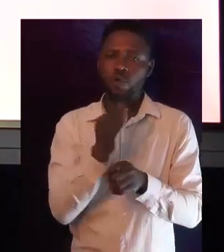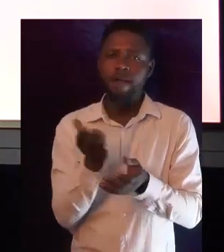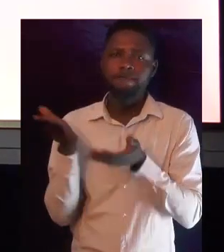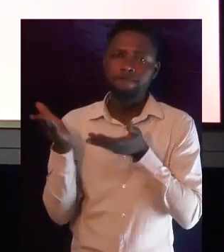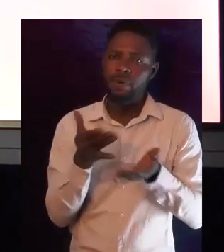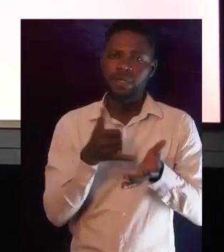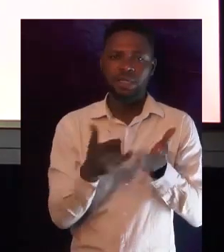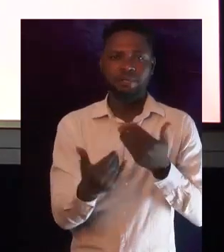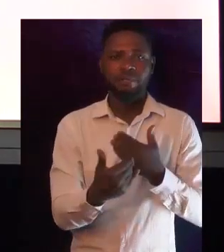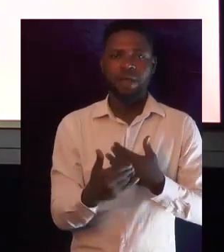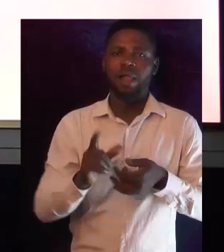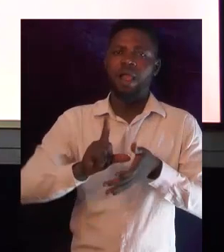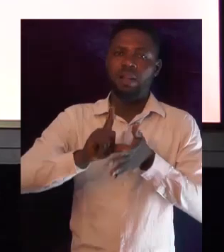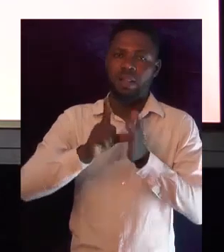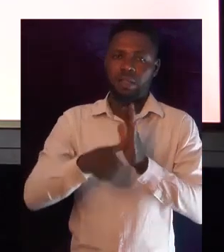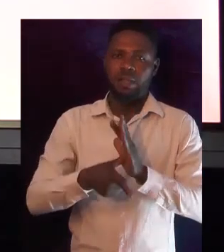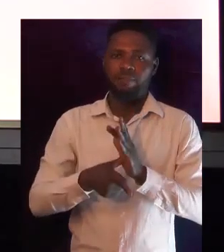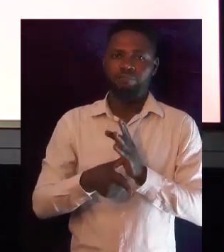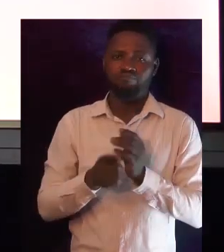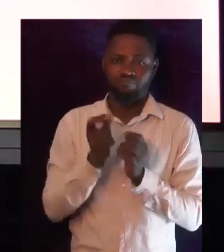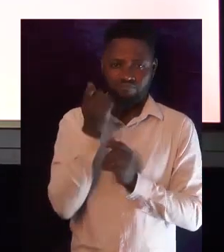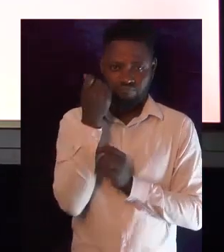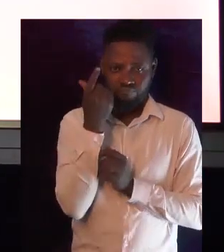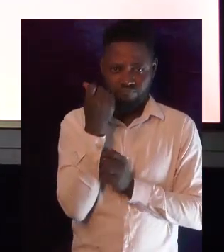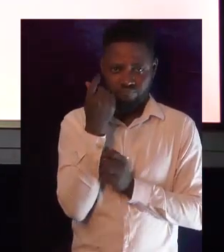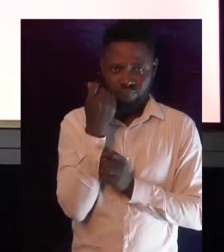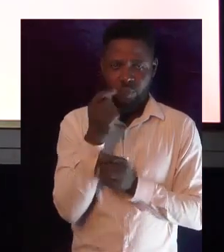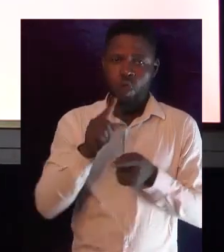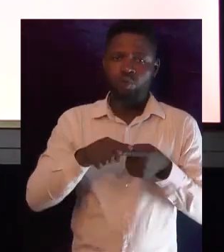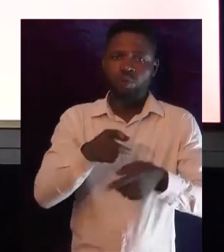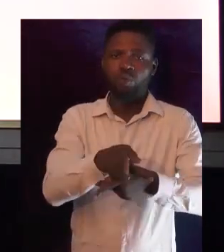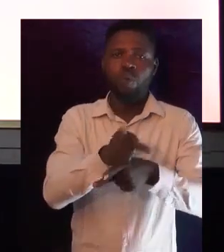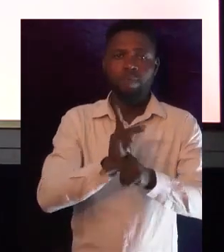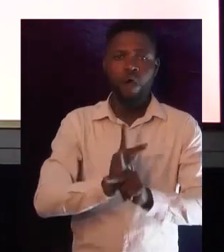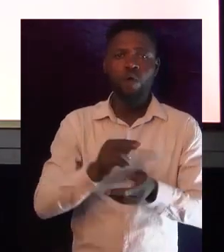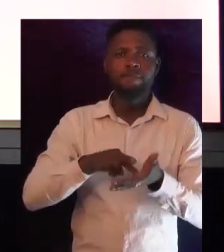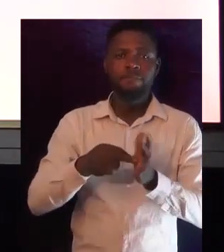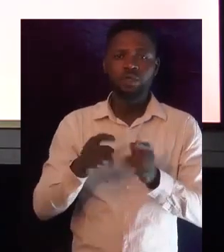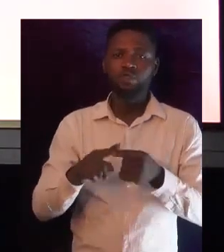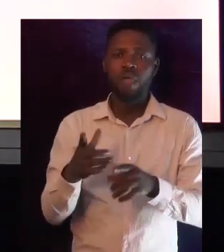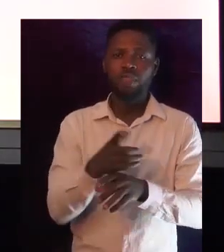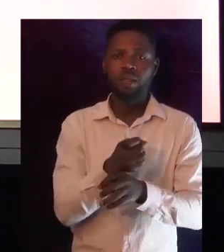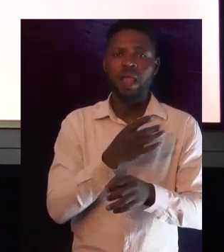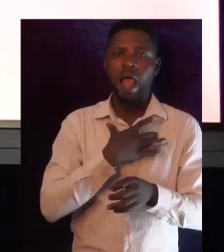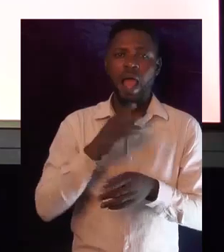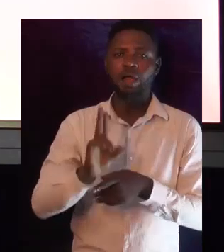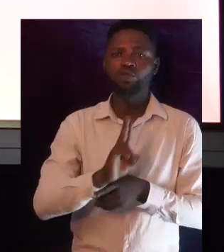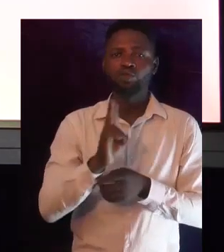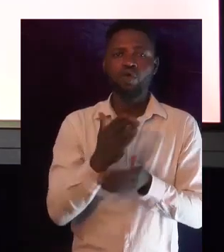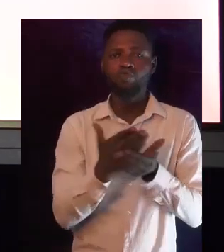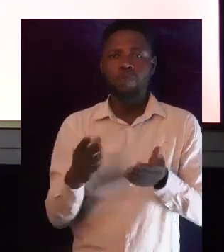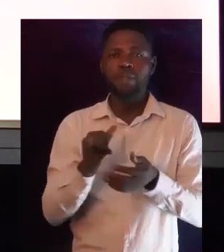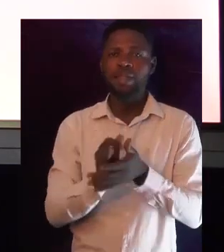of returning it later. Did you get that? To borrow means to take and